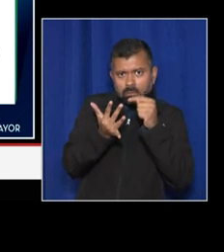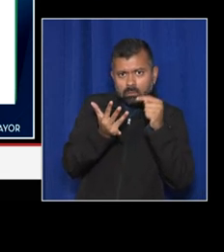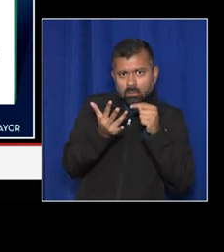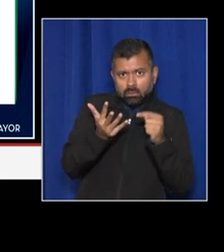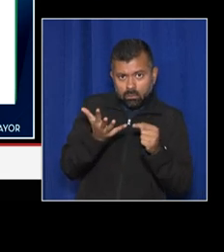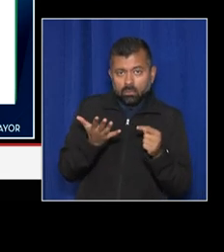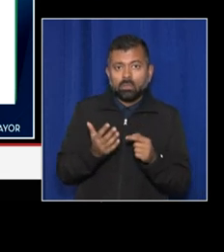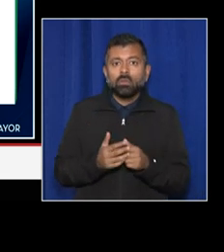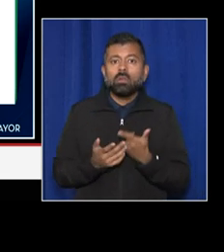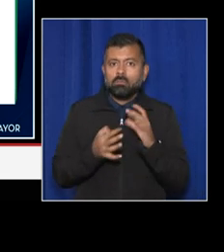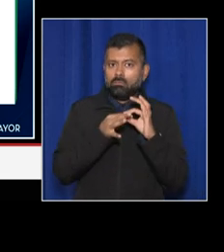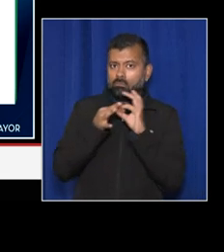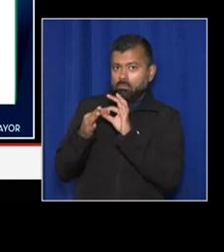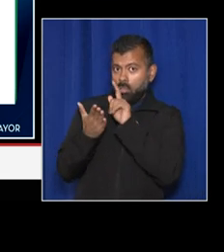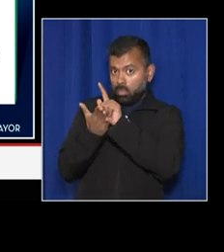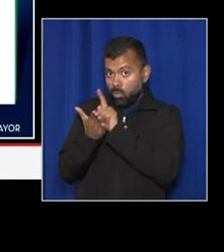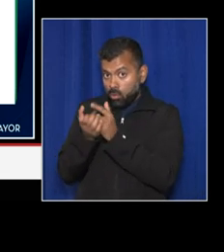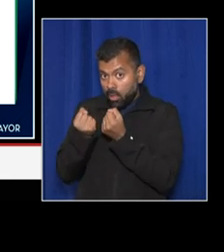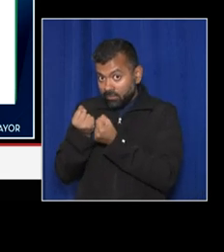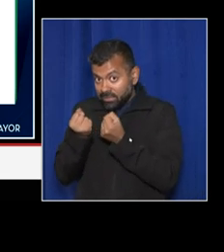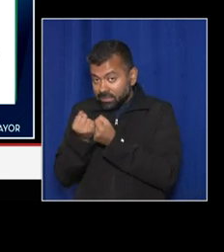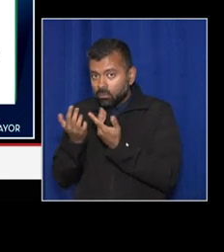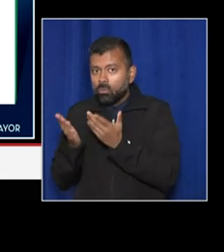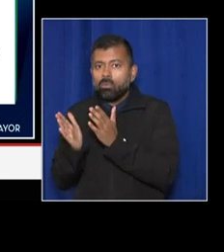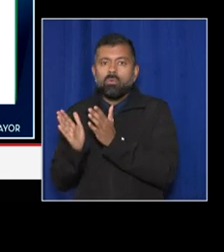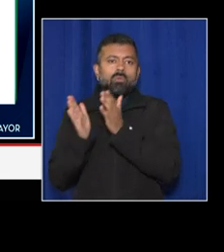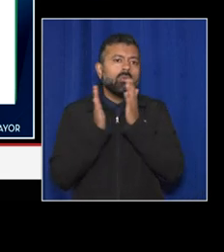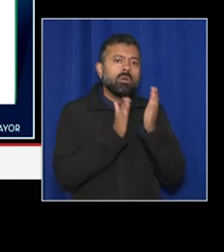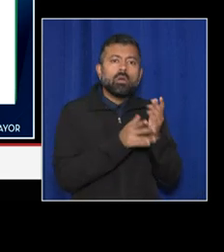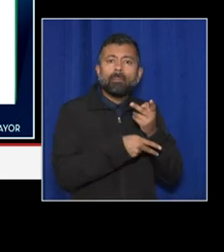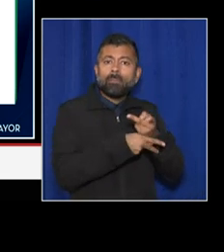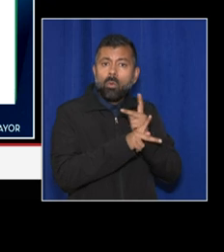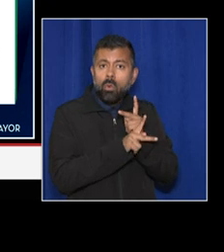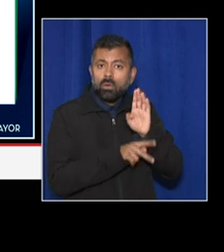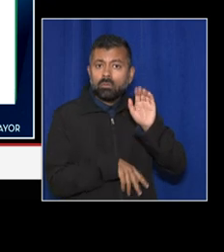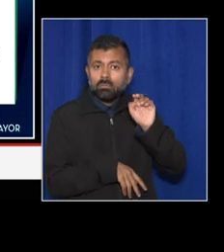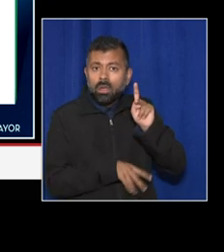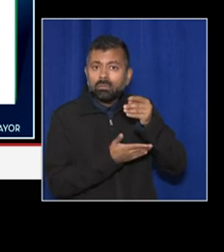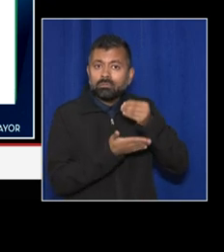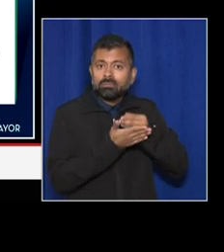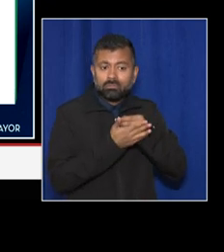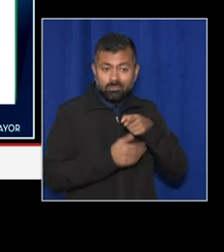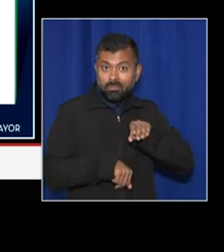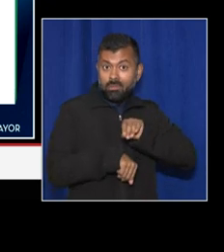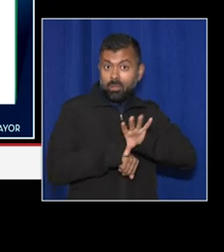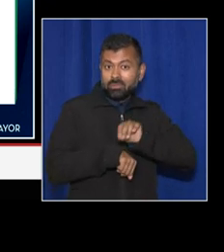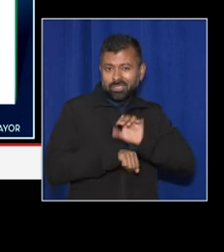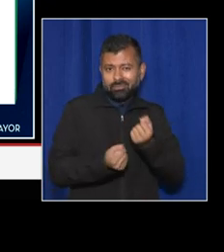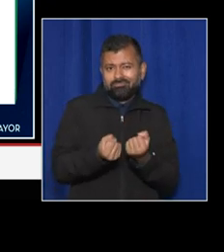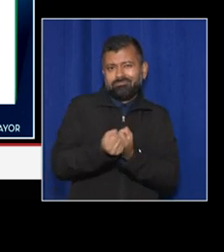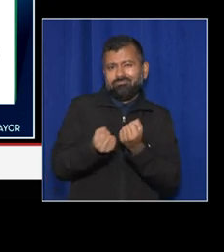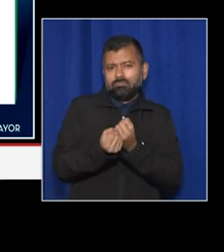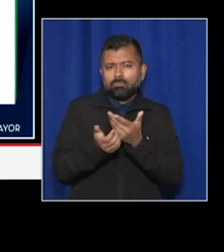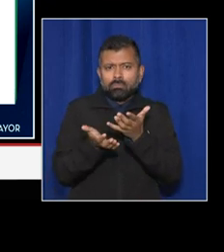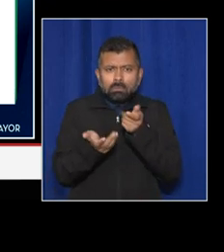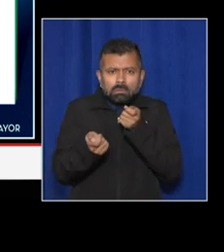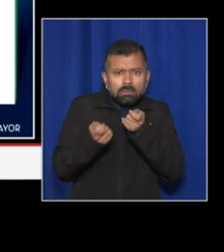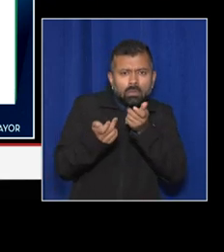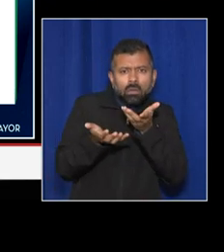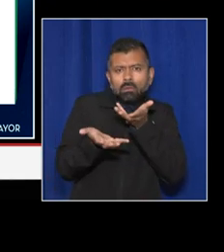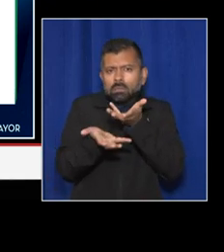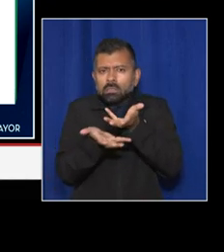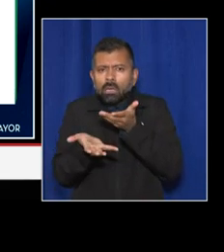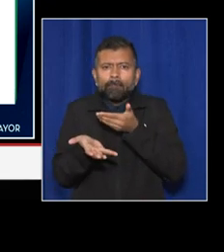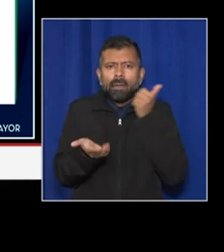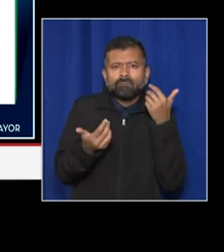also include financial planning to be able to help you access programs and services available to you that you may not be aware of right now that can